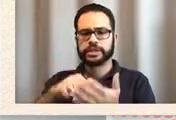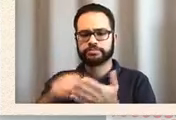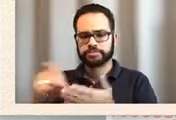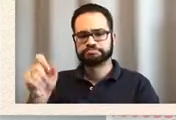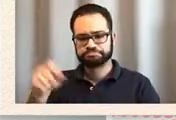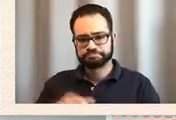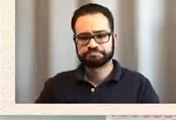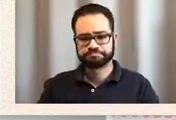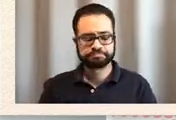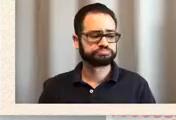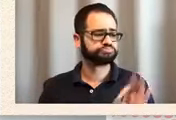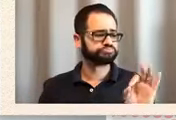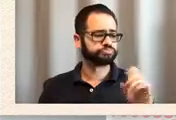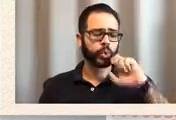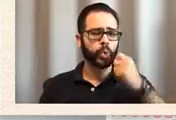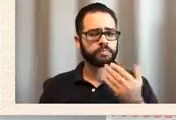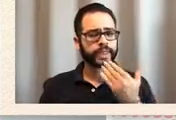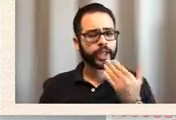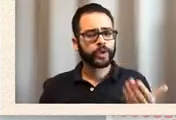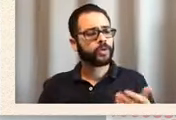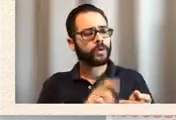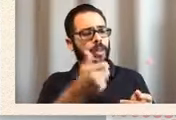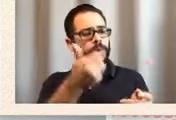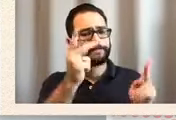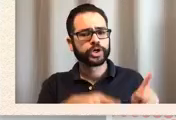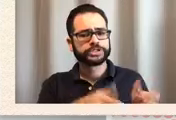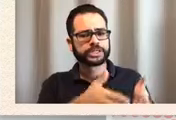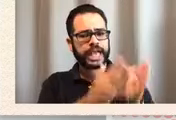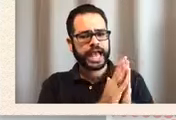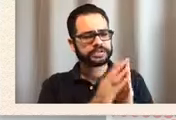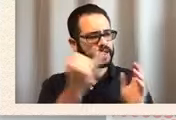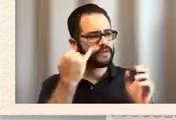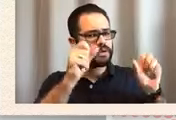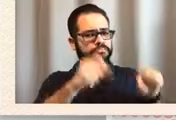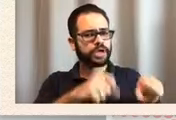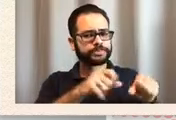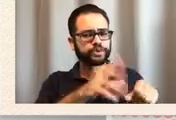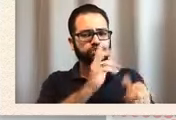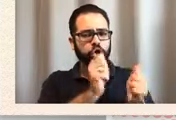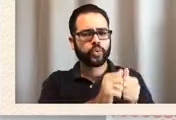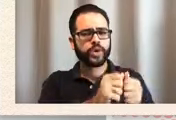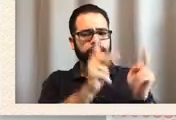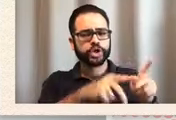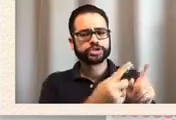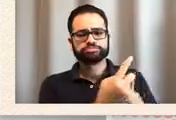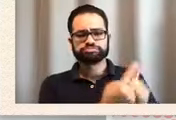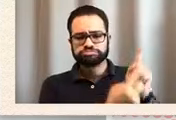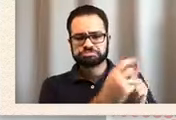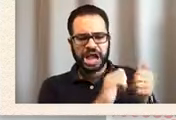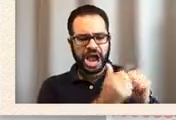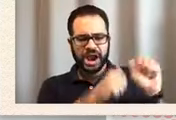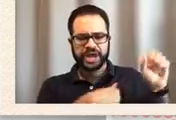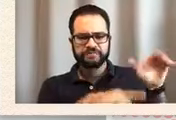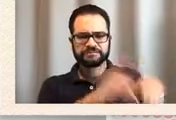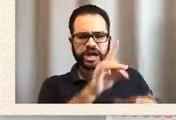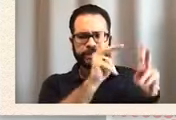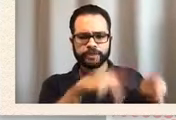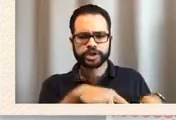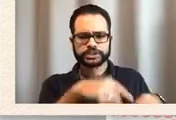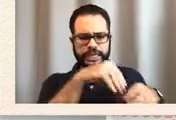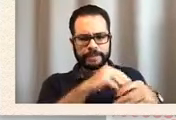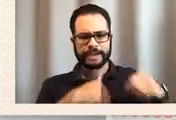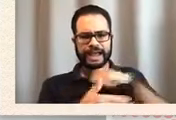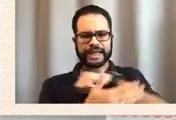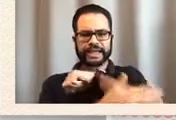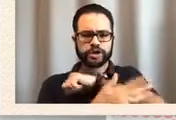So somebody was asking here also about if it's possible to talk to somebody in person. How can I find someone in my county to talk to about an ABLE account in person?